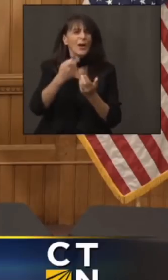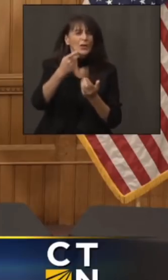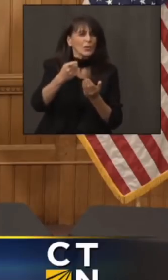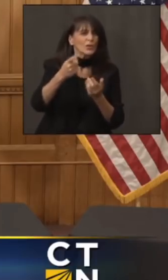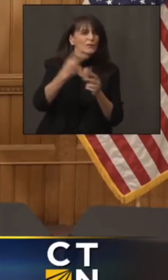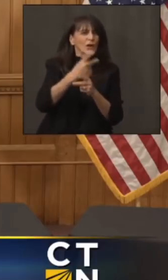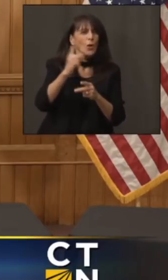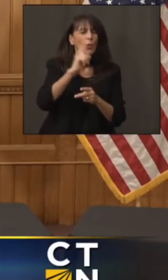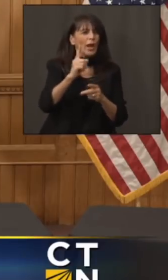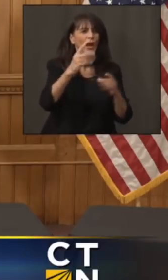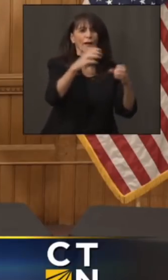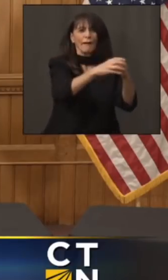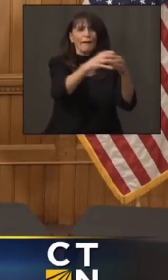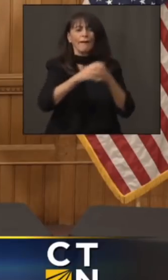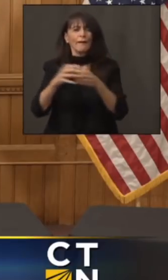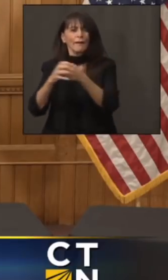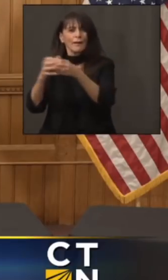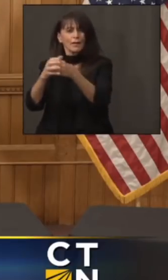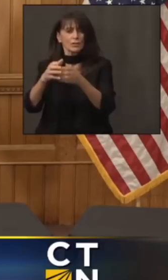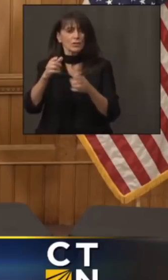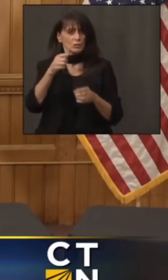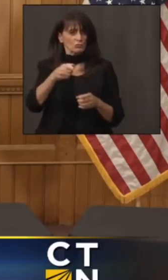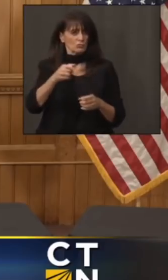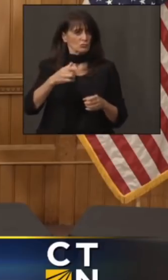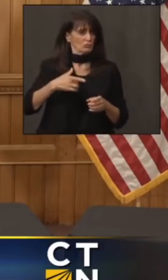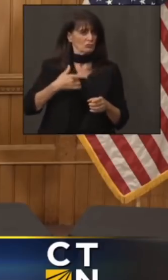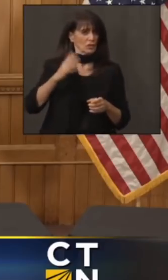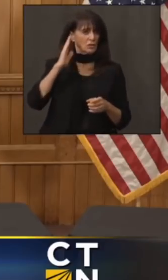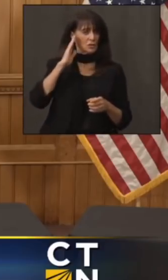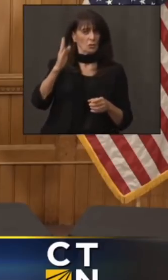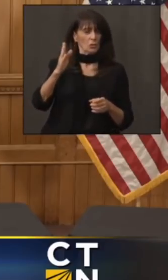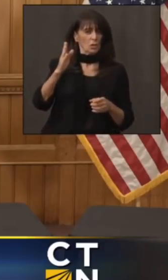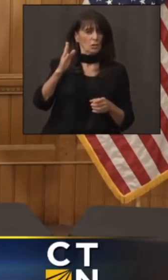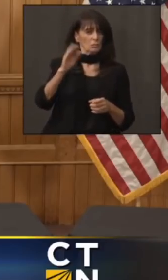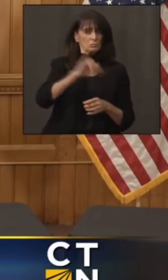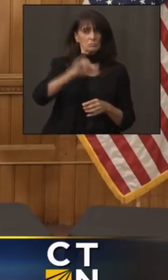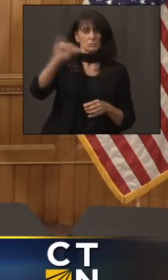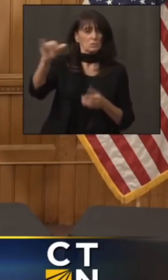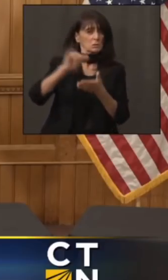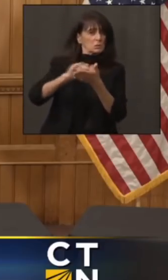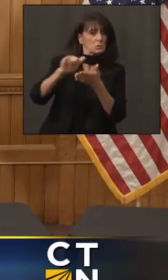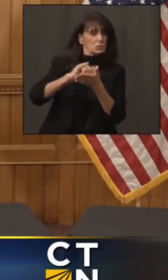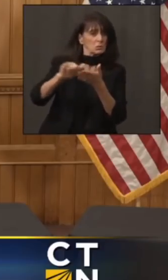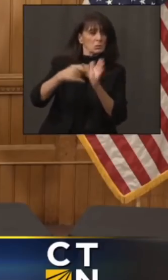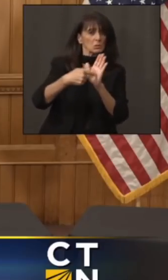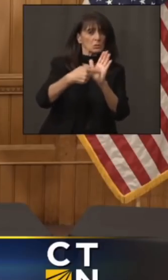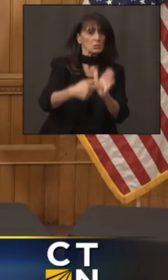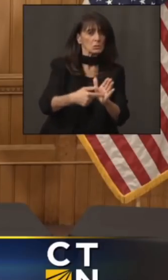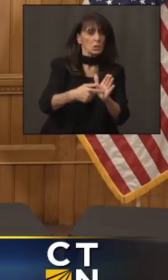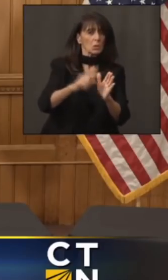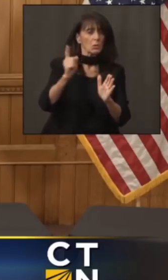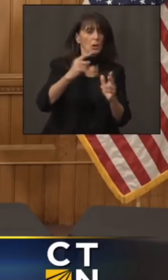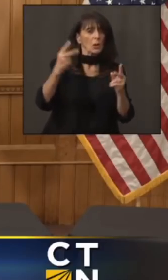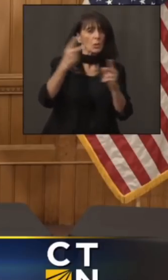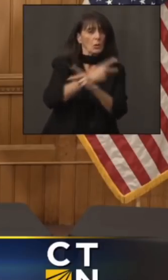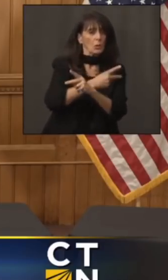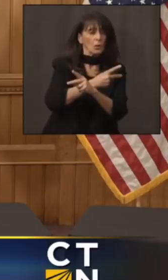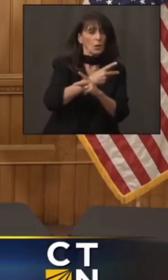to doing something similar to having that kind of breakout on, what are the top 5 or